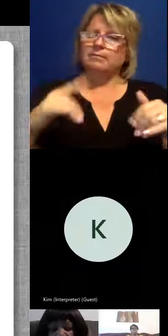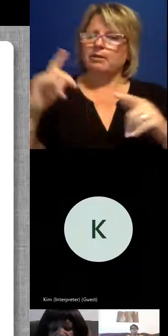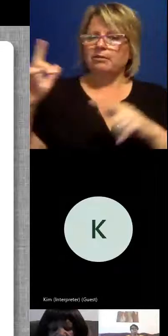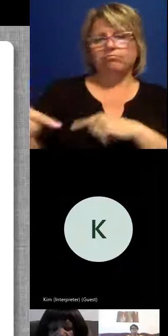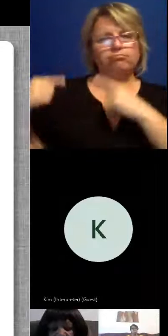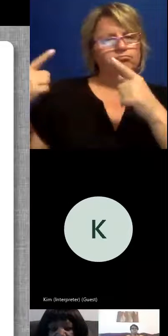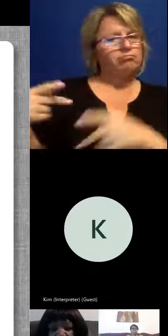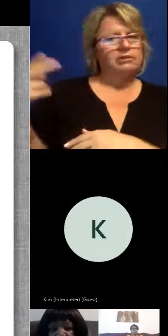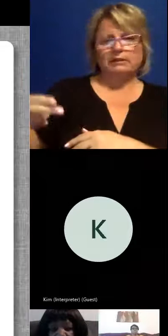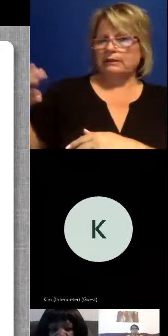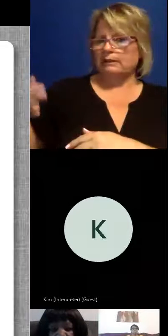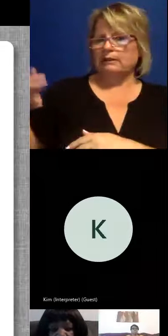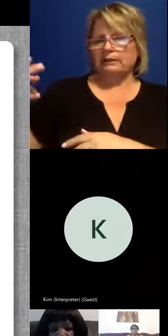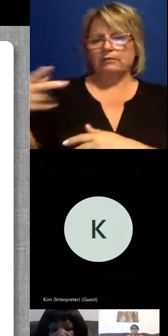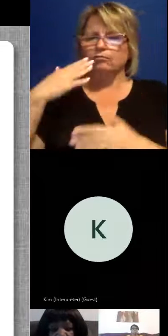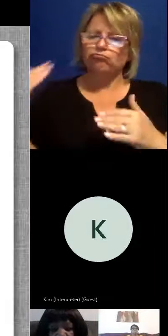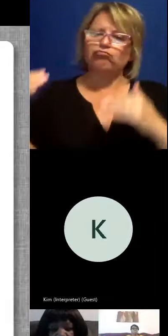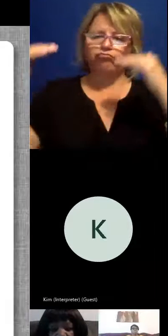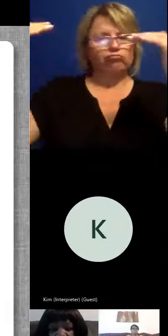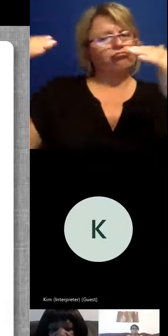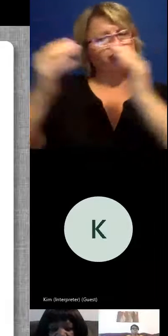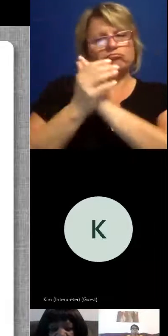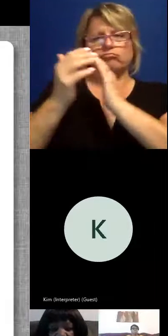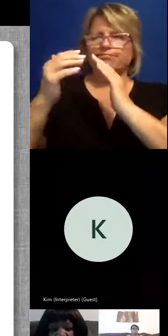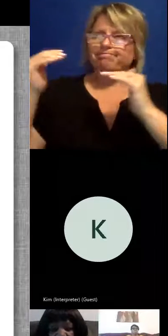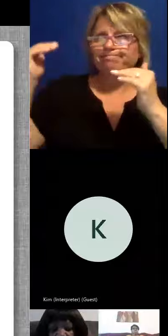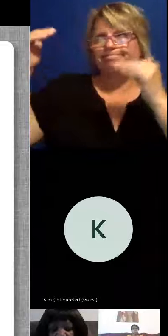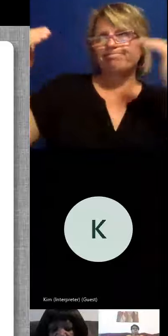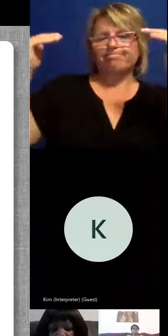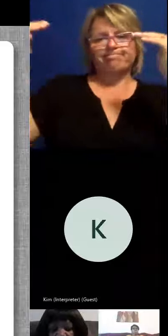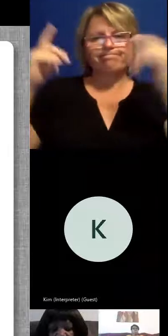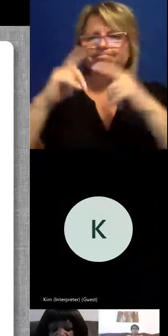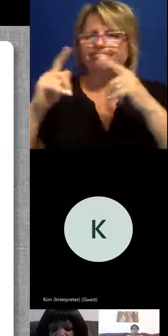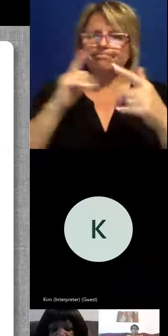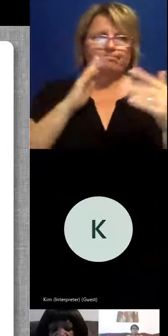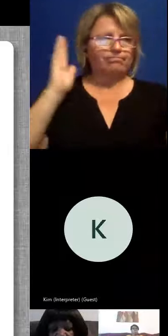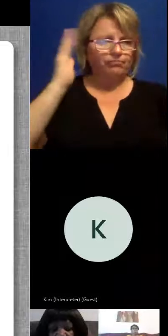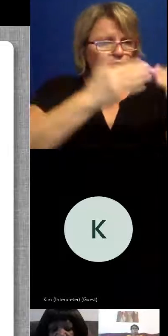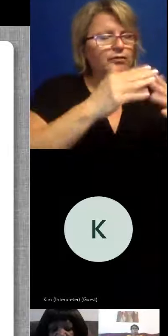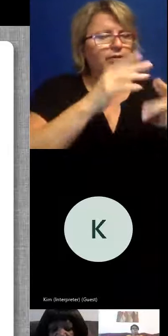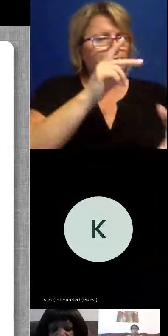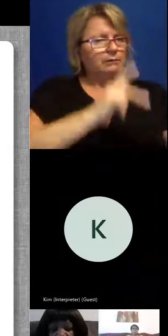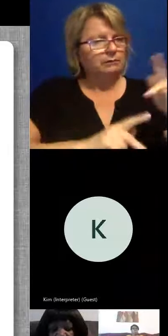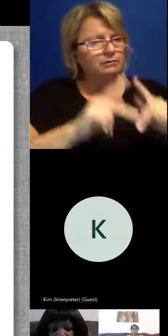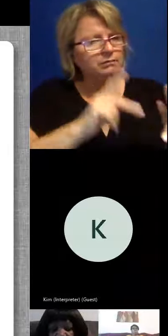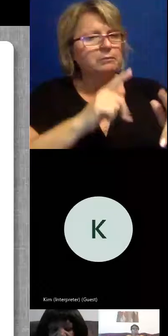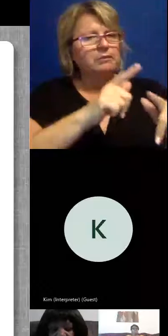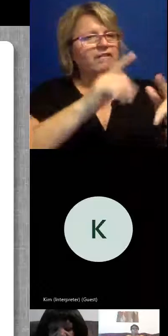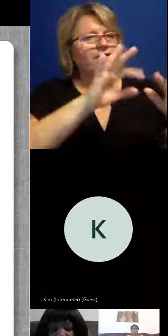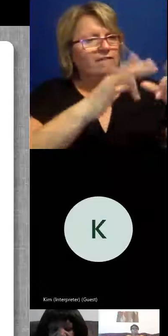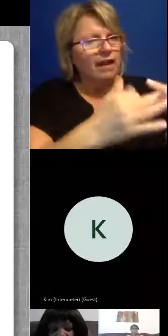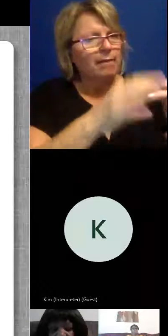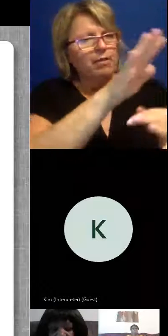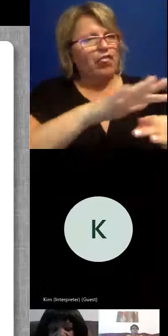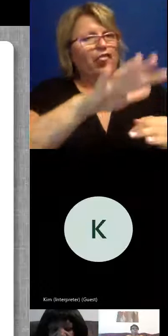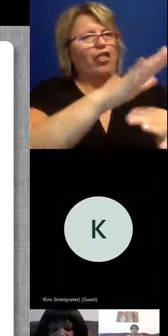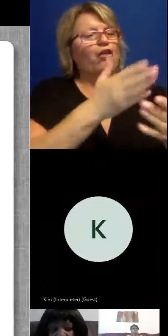of high performance tailored to individuals and families being served through the mental health